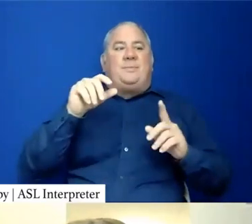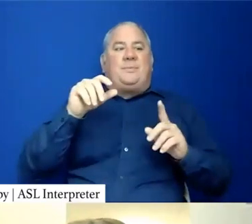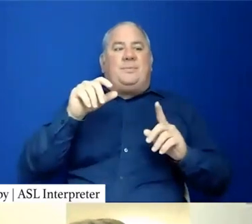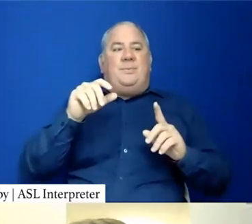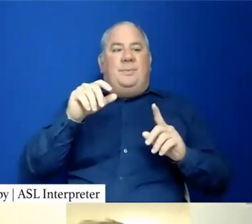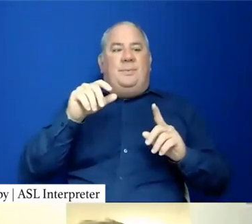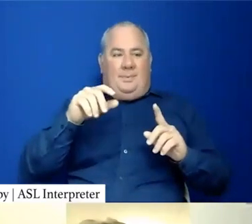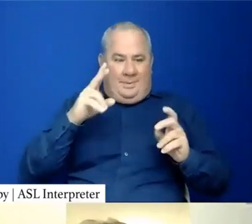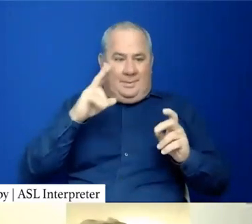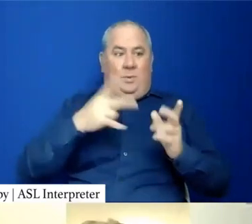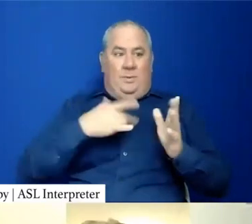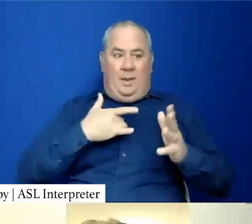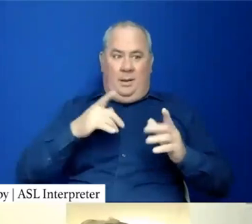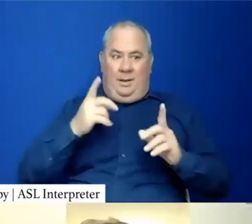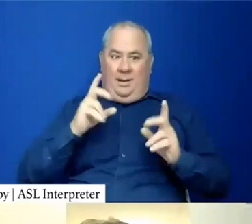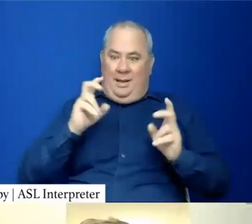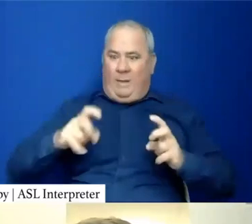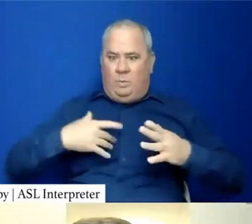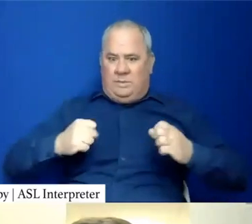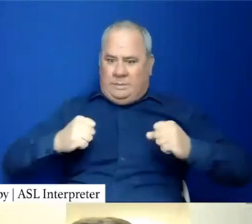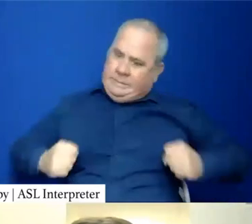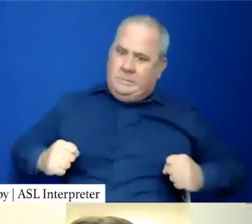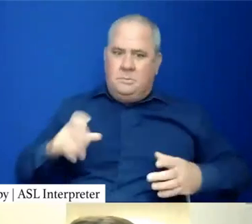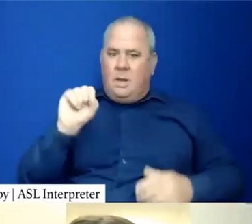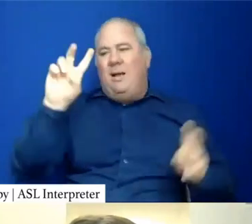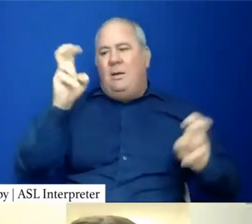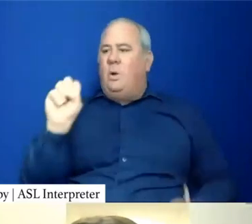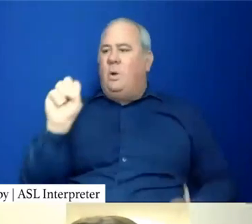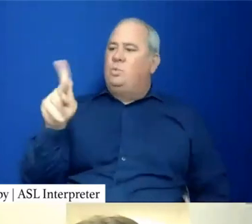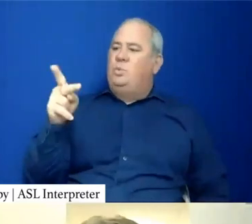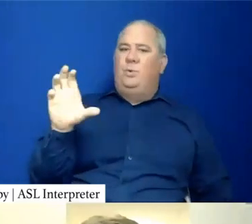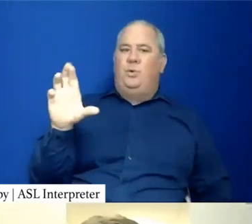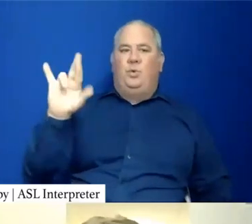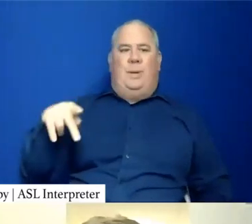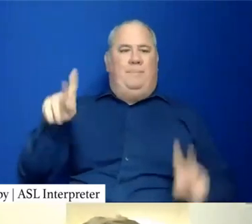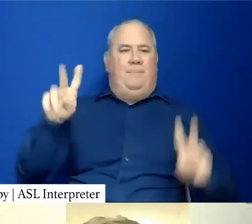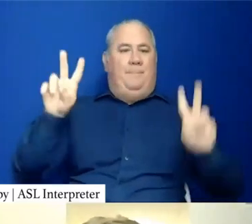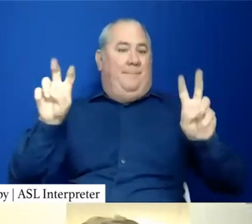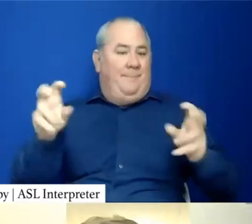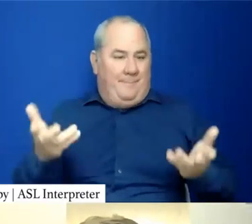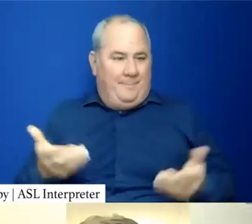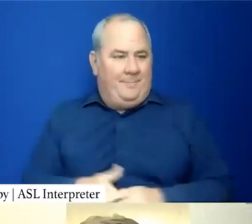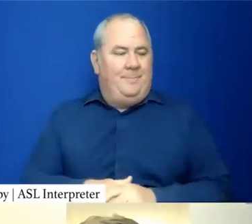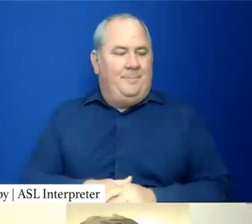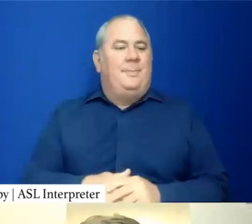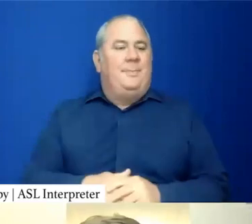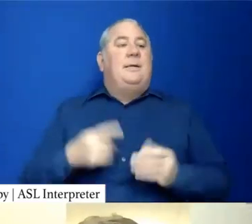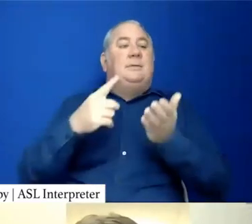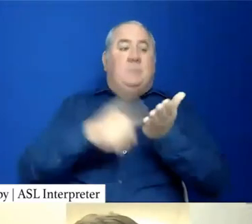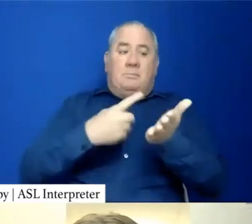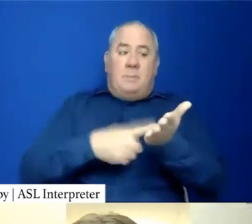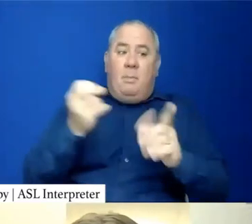rest of the profession, as like, you're gonna be a mess sometimes, and that's where the best stuff comes out